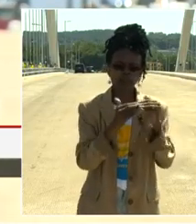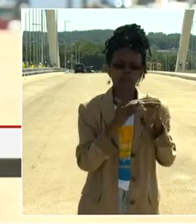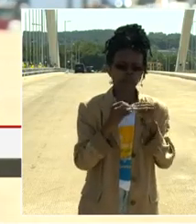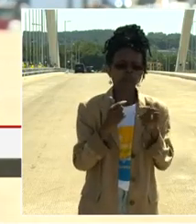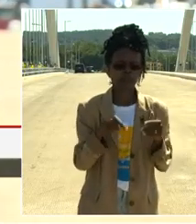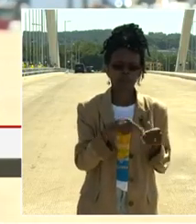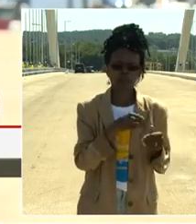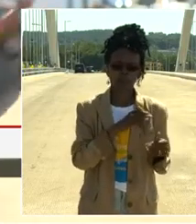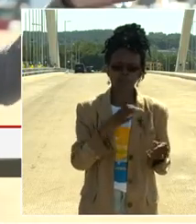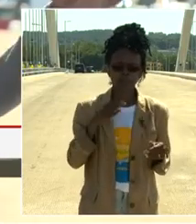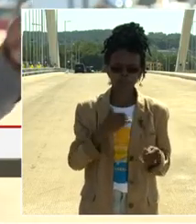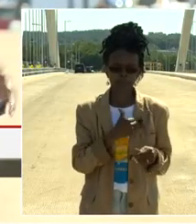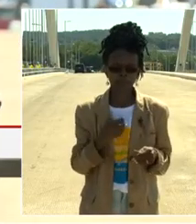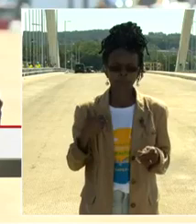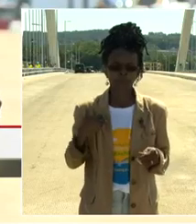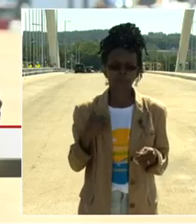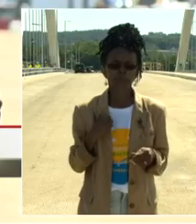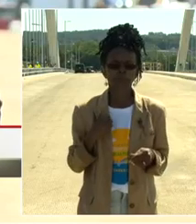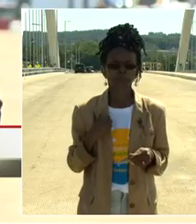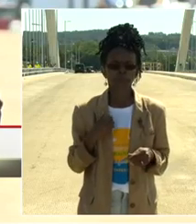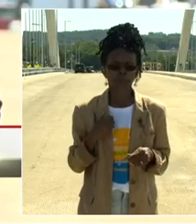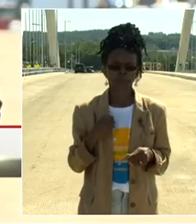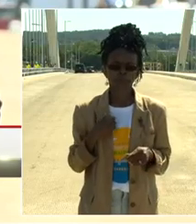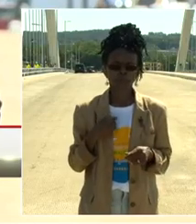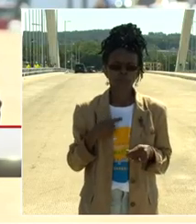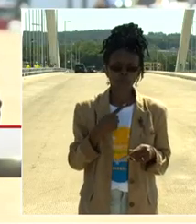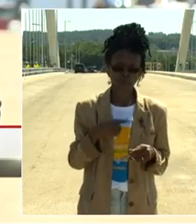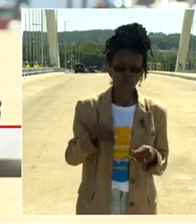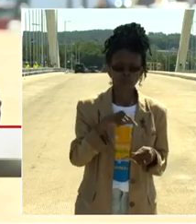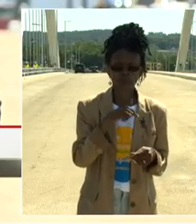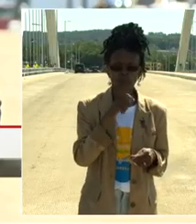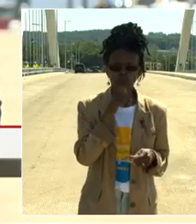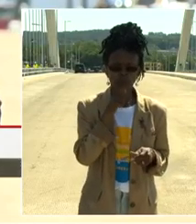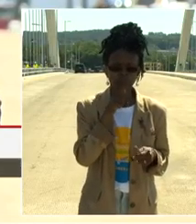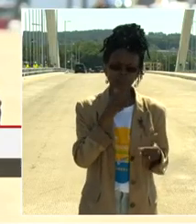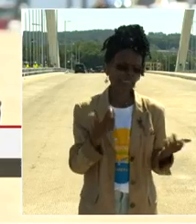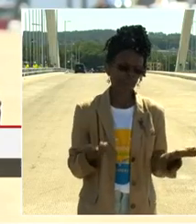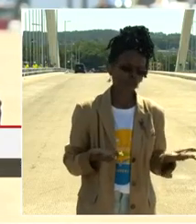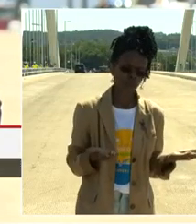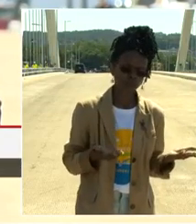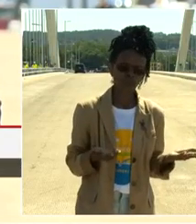Charles Allen, Councilman Nita Bonds, and our other colleagues who may not be here today.